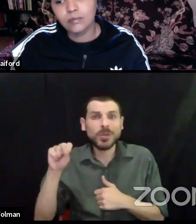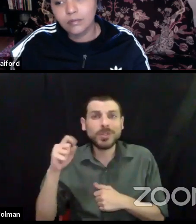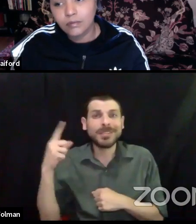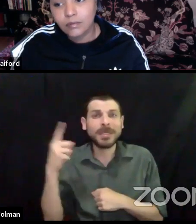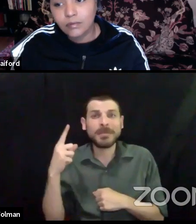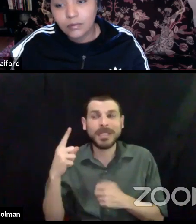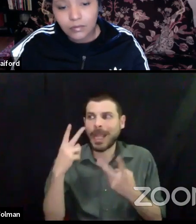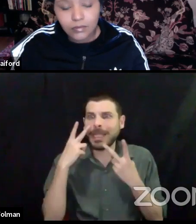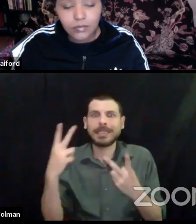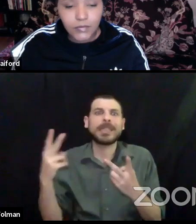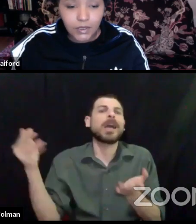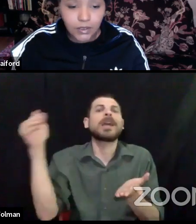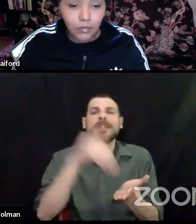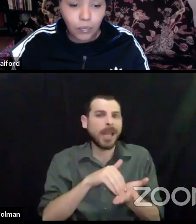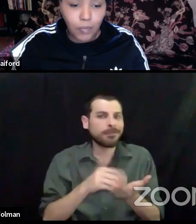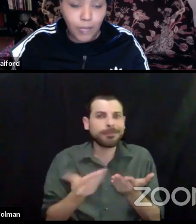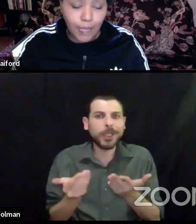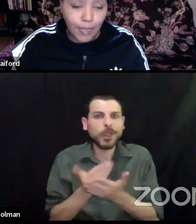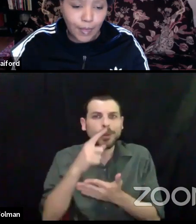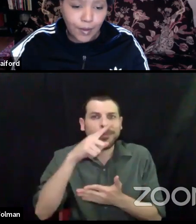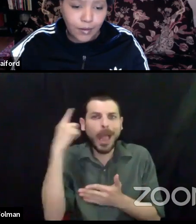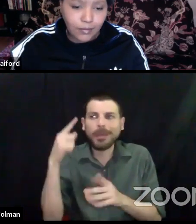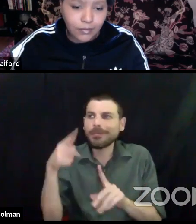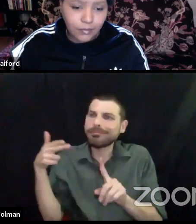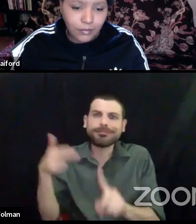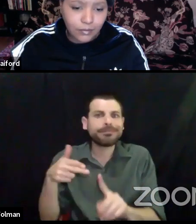getting murdered. And I'm curious, Teressa,